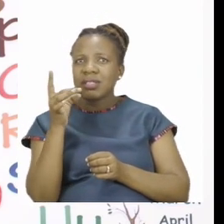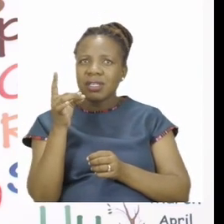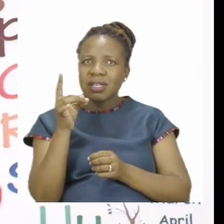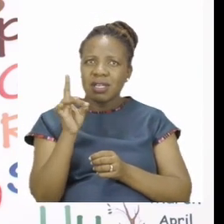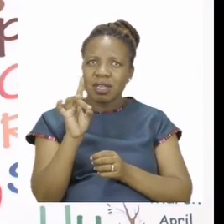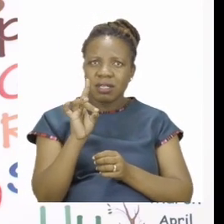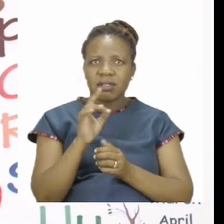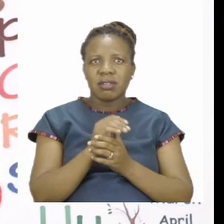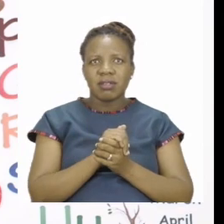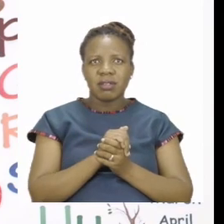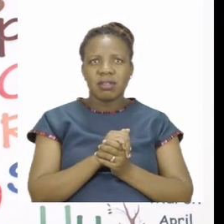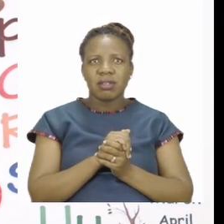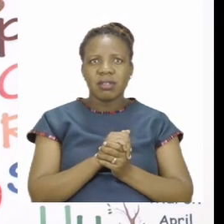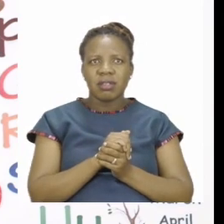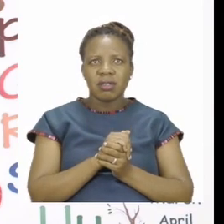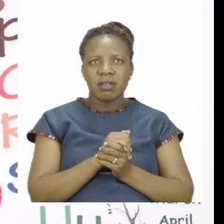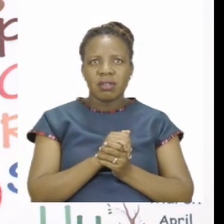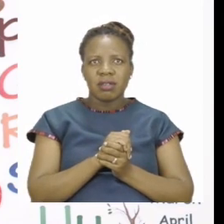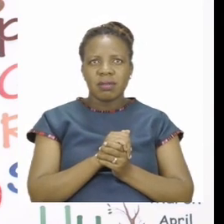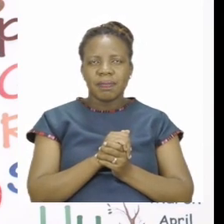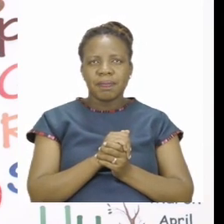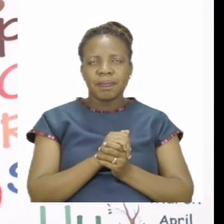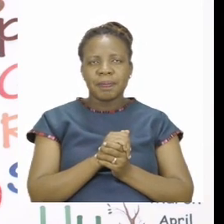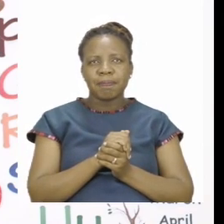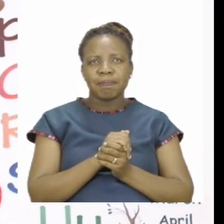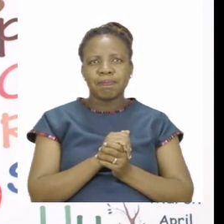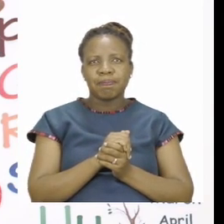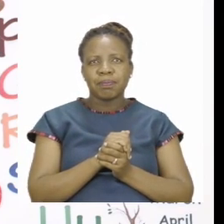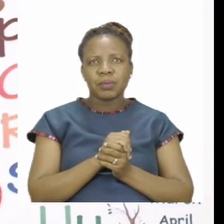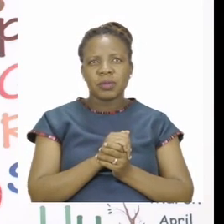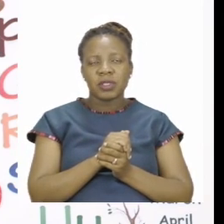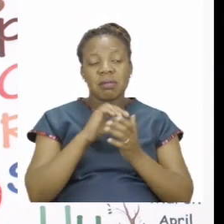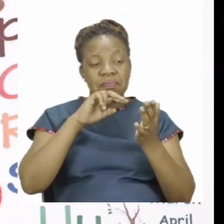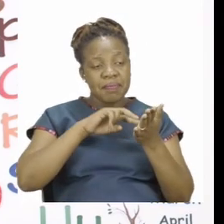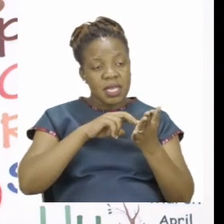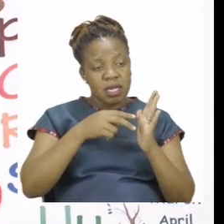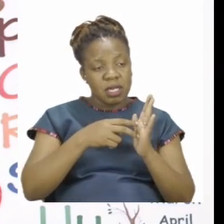express more or less. So in this case,